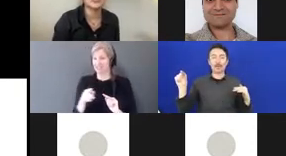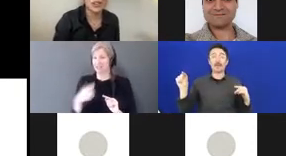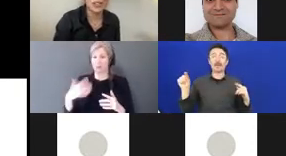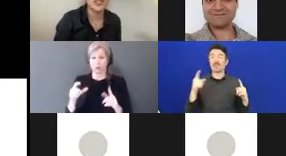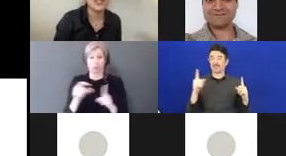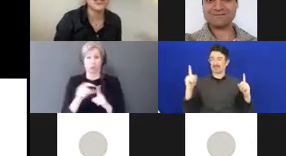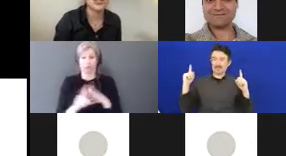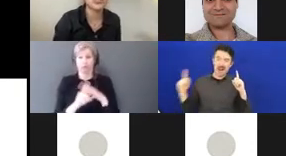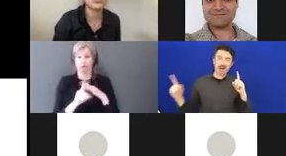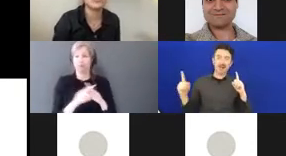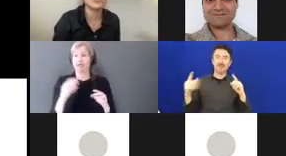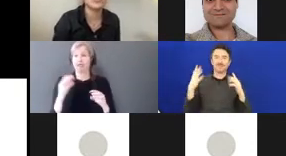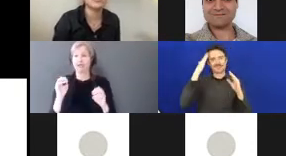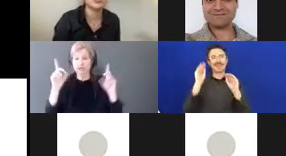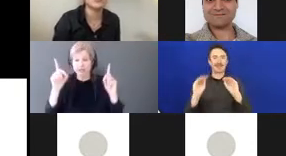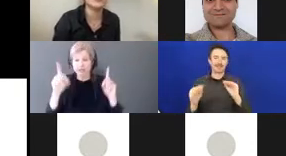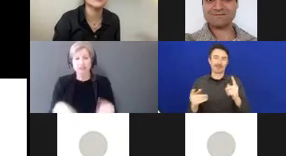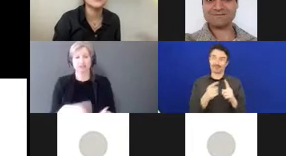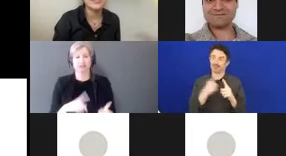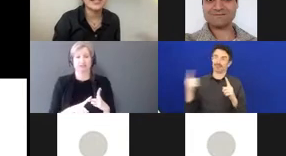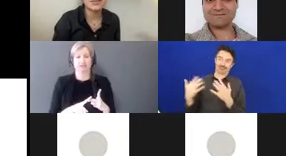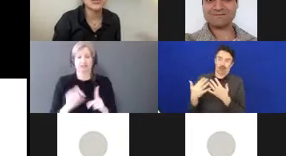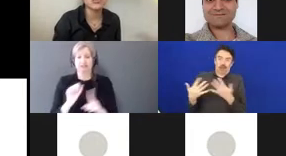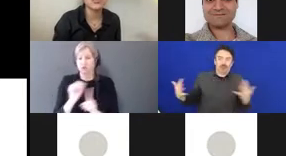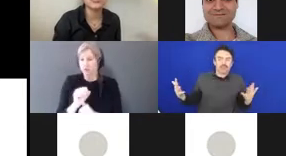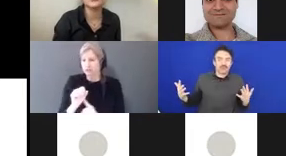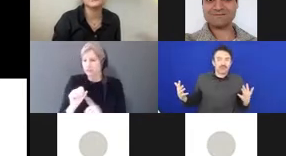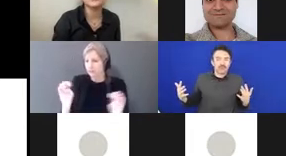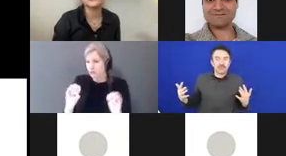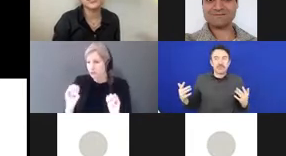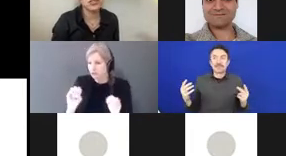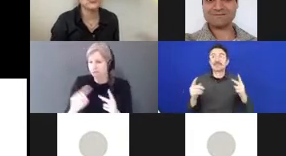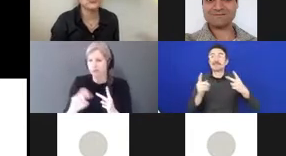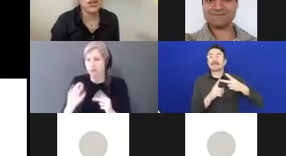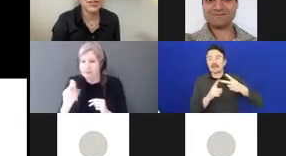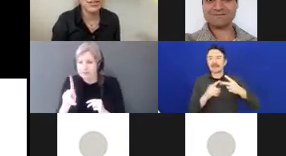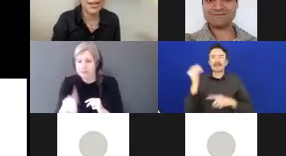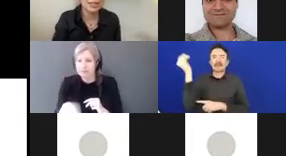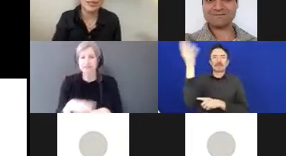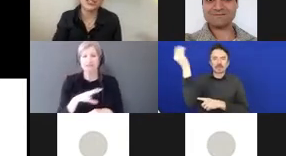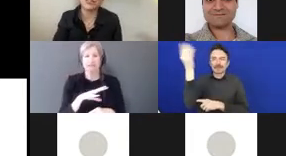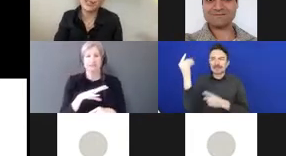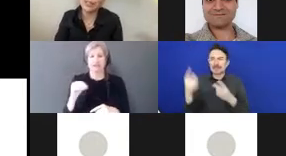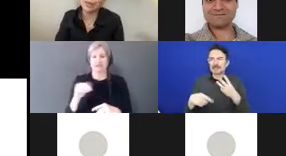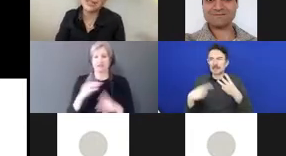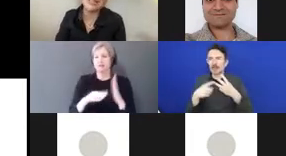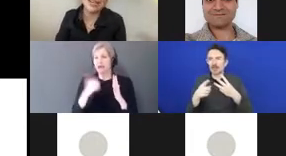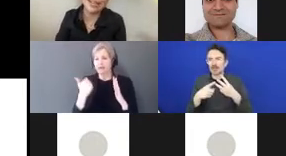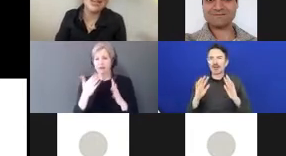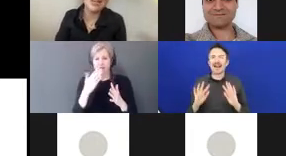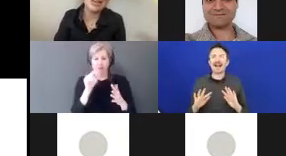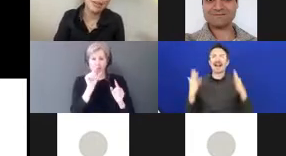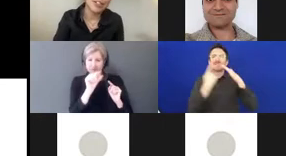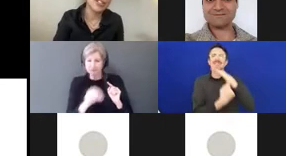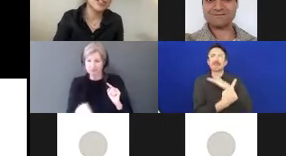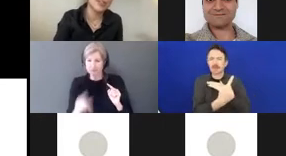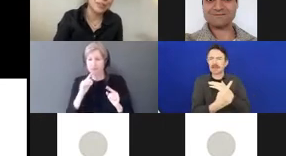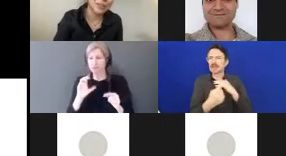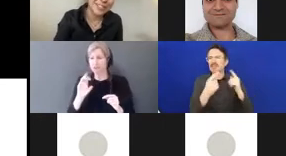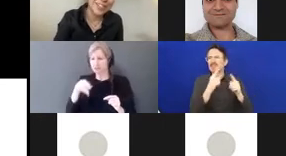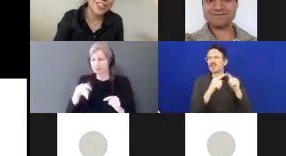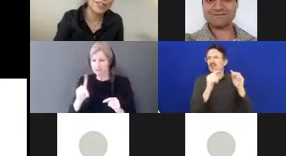education, a lot on situations of risk and emergency, and some distribution in relation to the other aspects of the CRPD, like habilitation